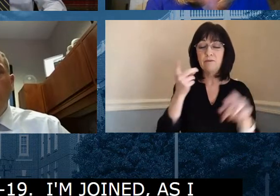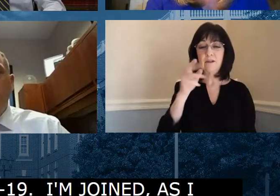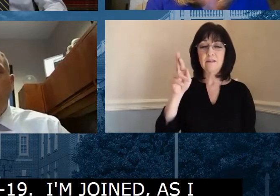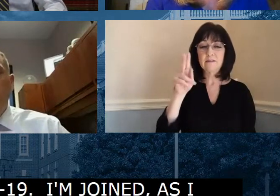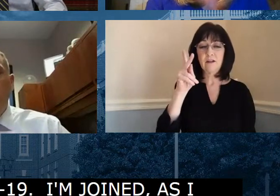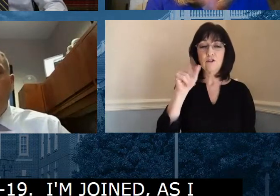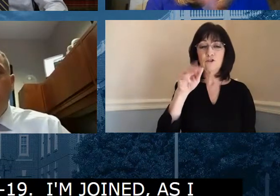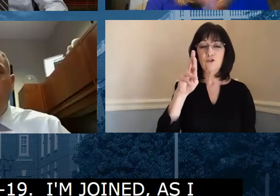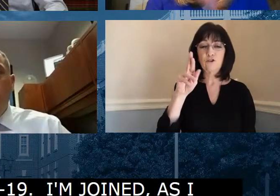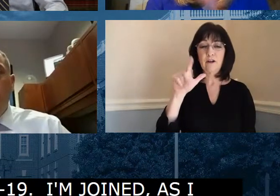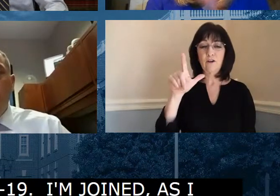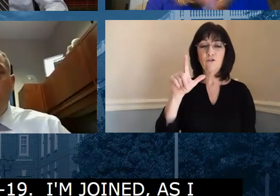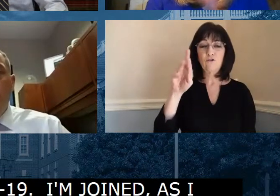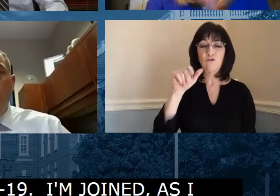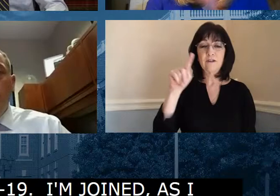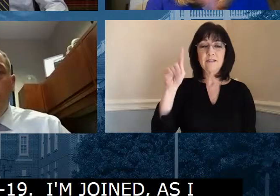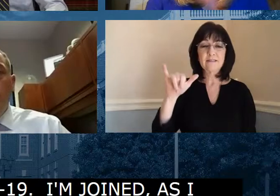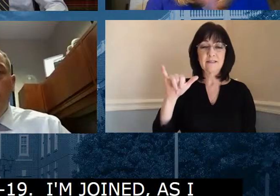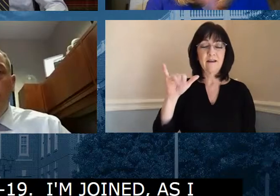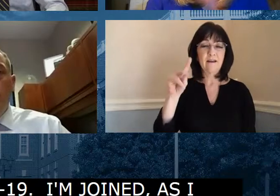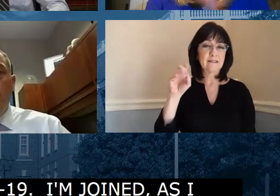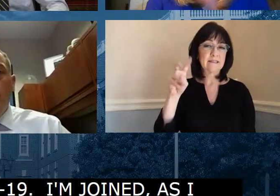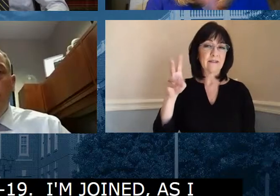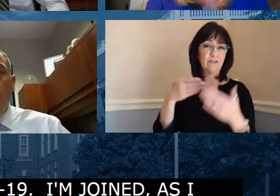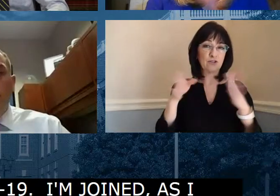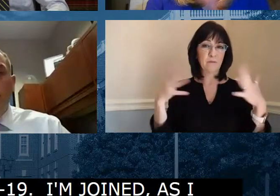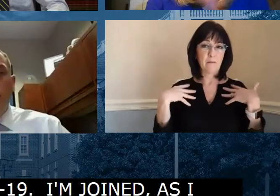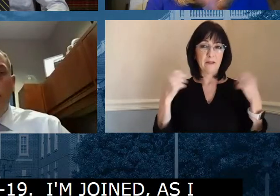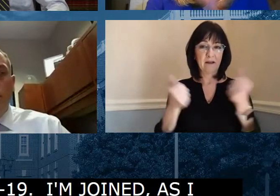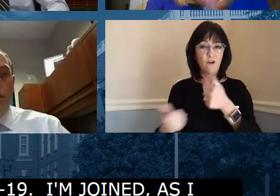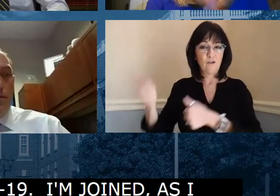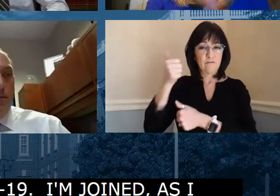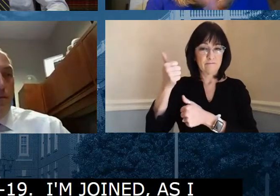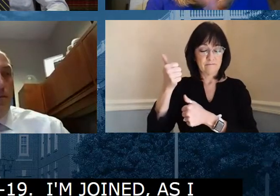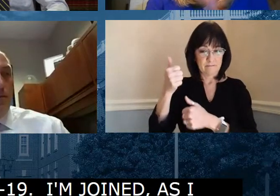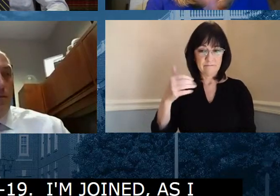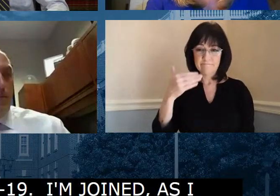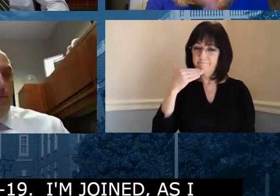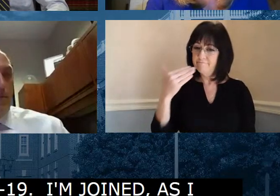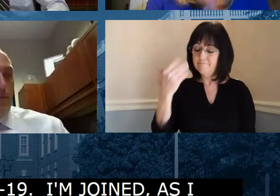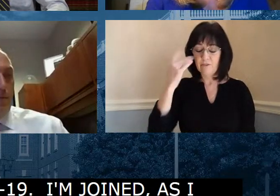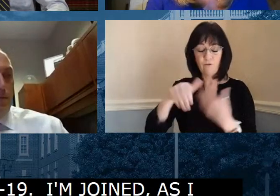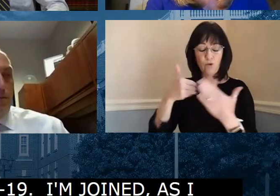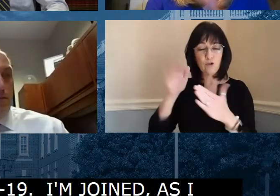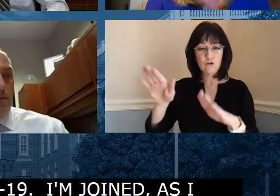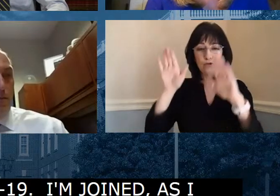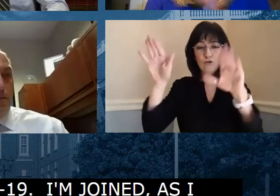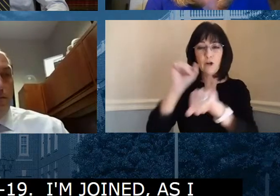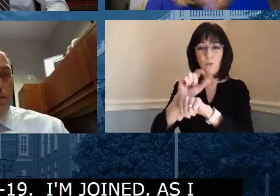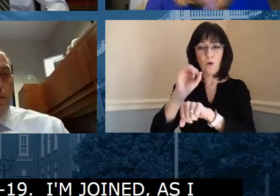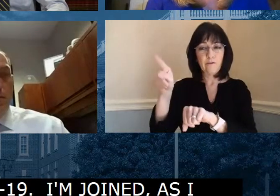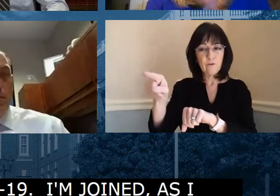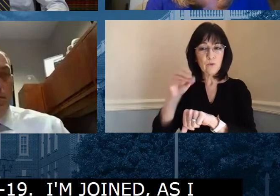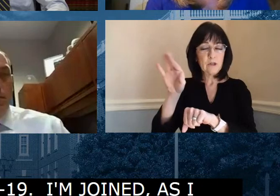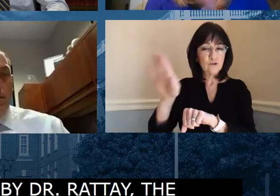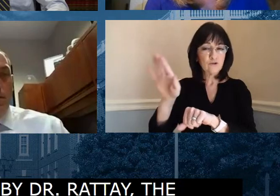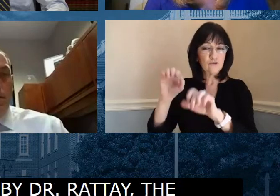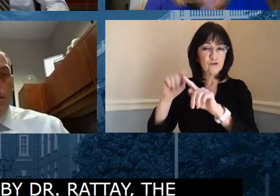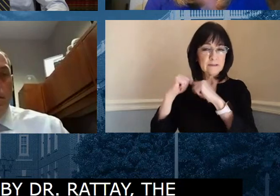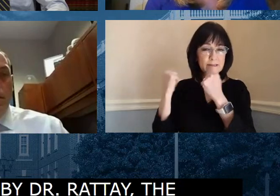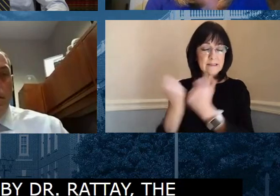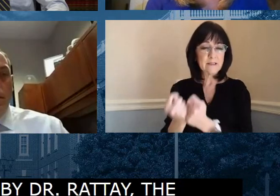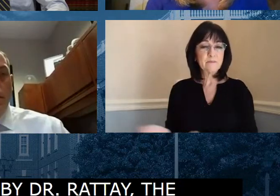of the Division of Public Health. As always, thank you for the great work of your team, and AJ Shaw, the